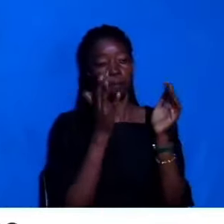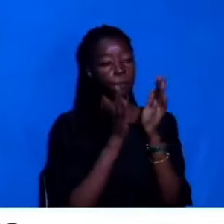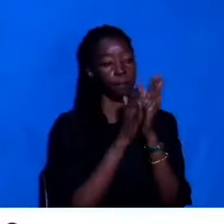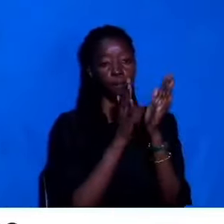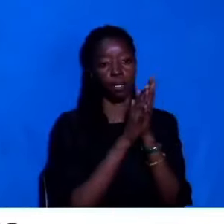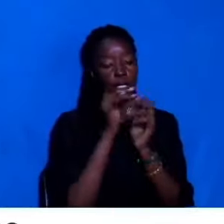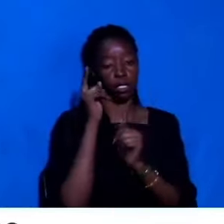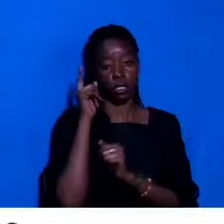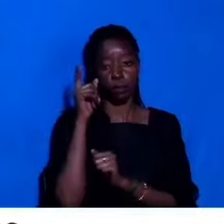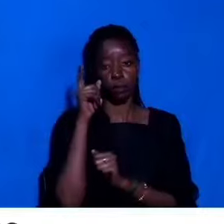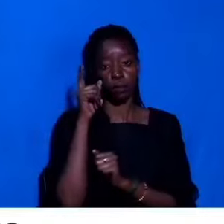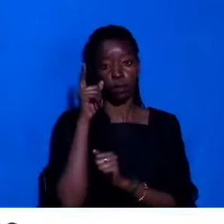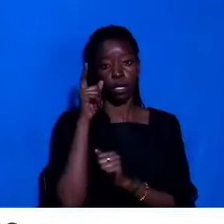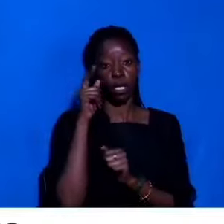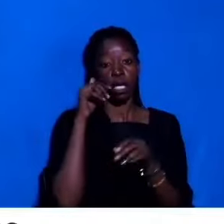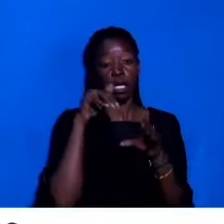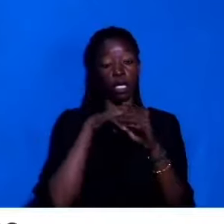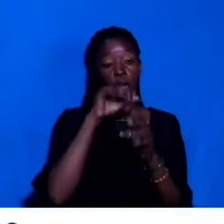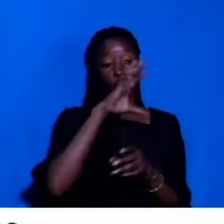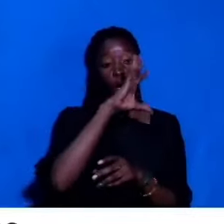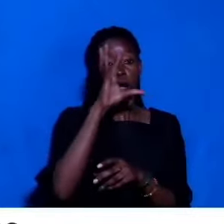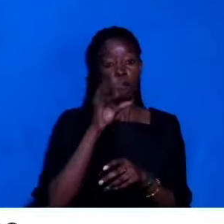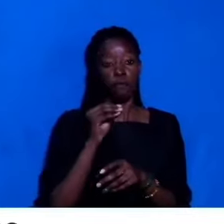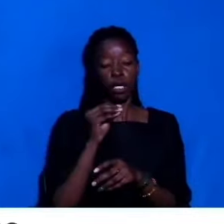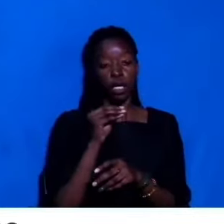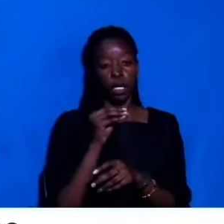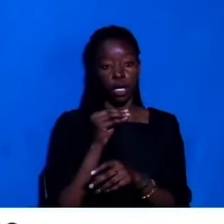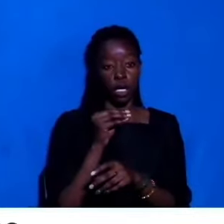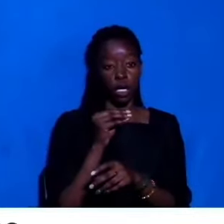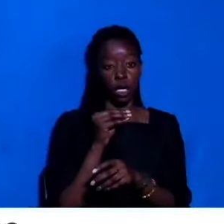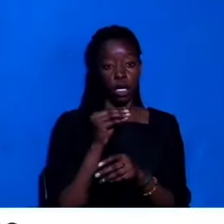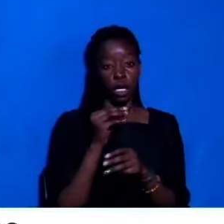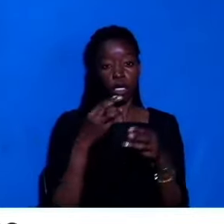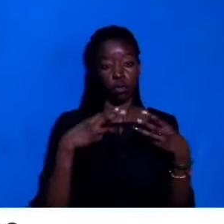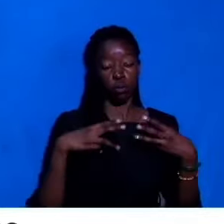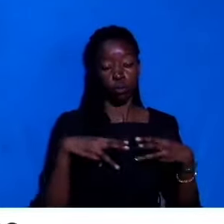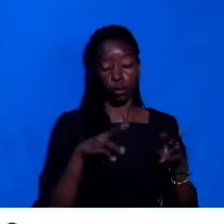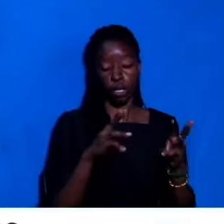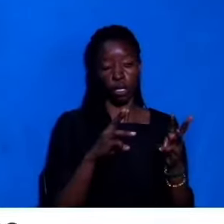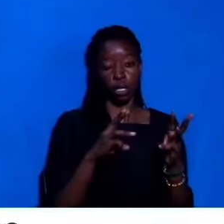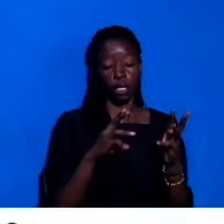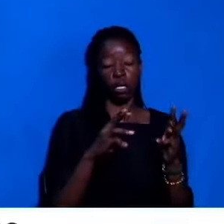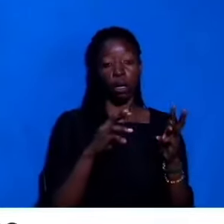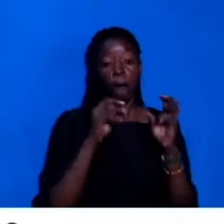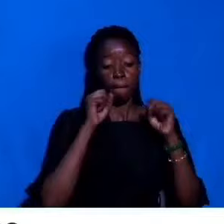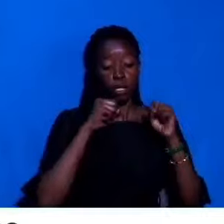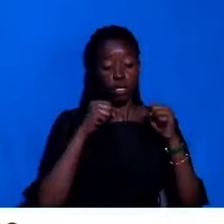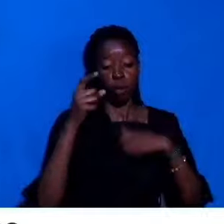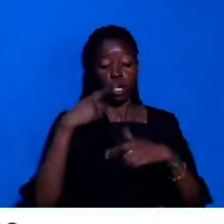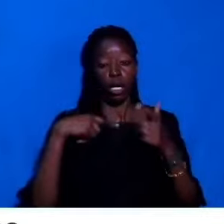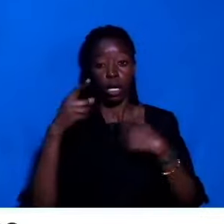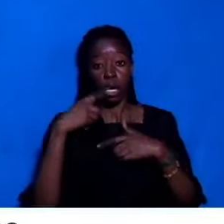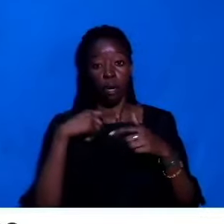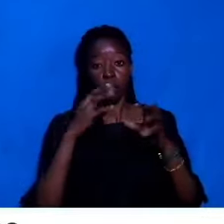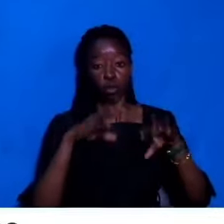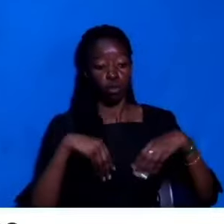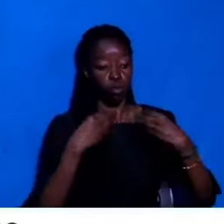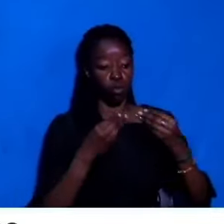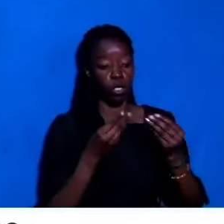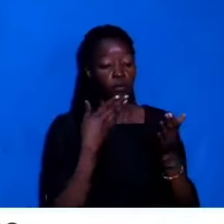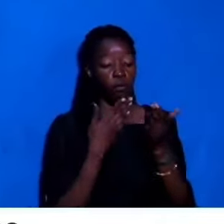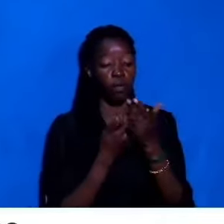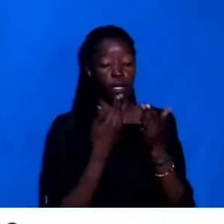In our African traditions, we do not come to give thanks empty-handed. And I think that was also Hebrew